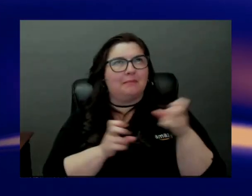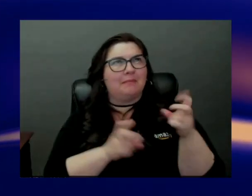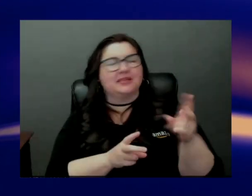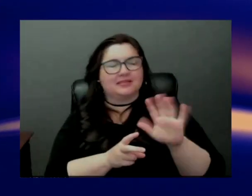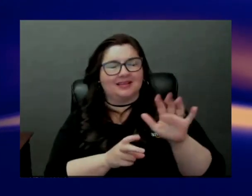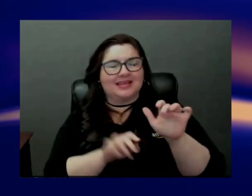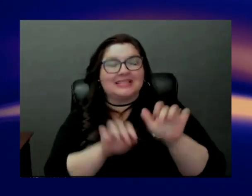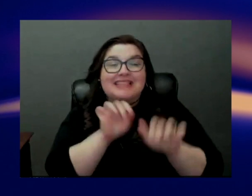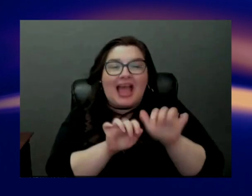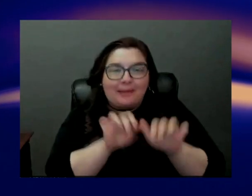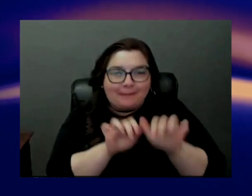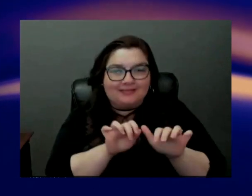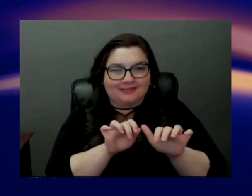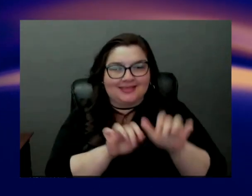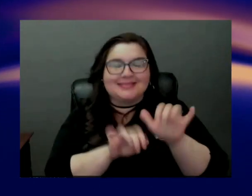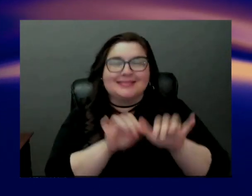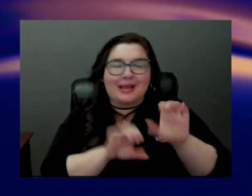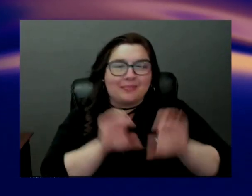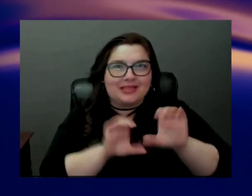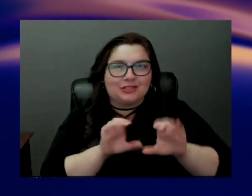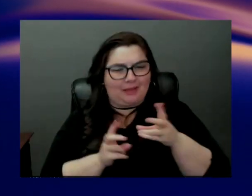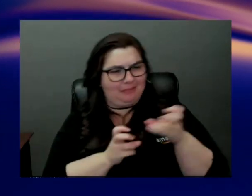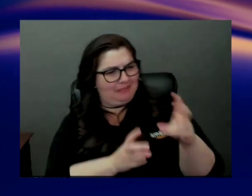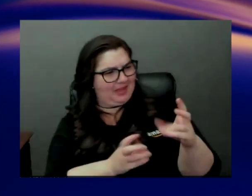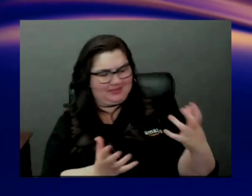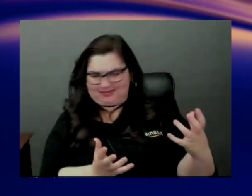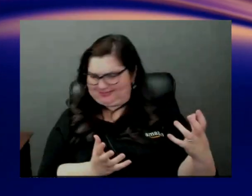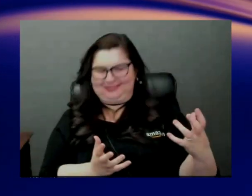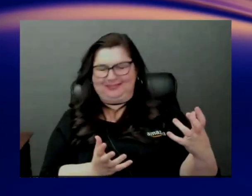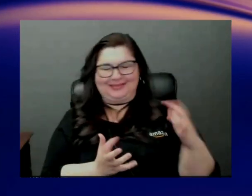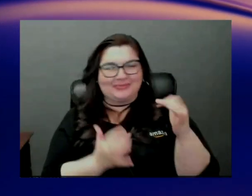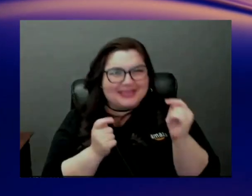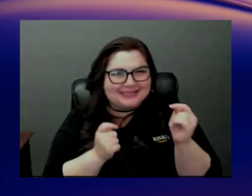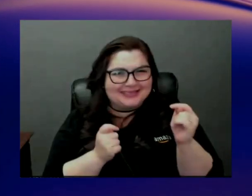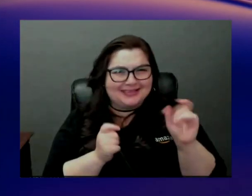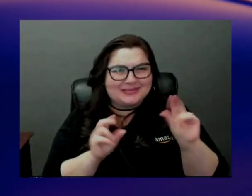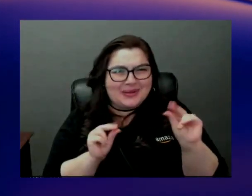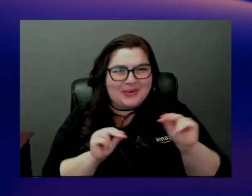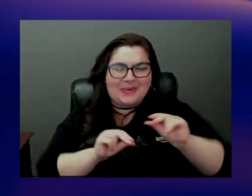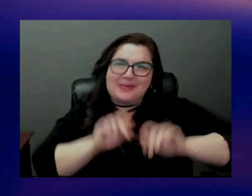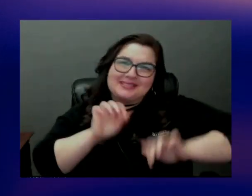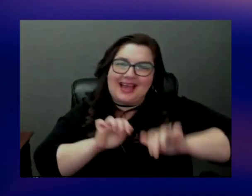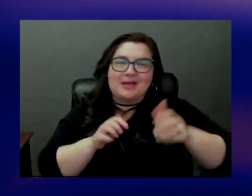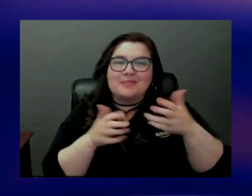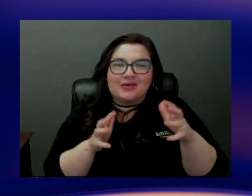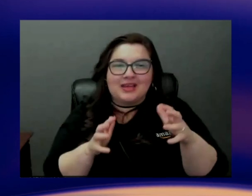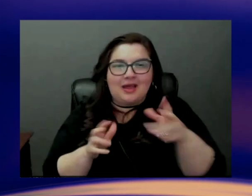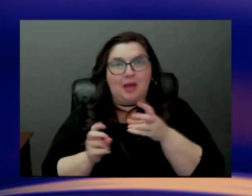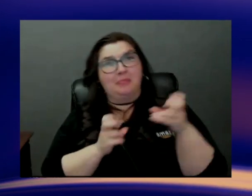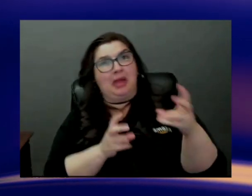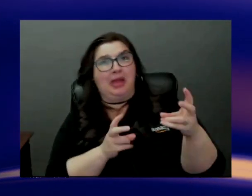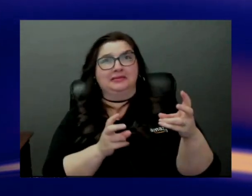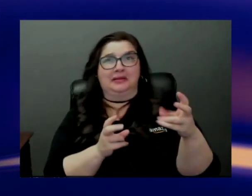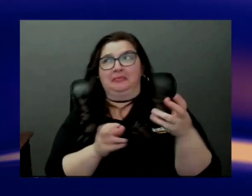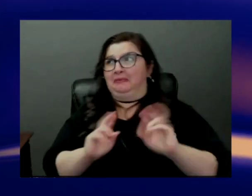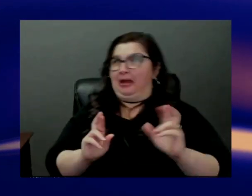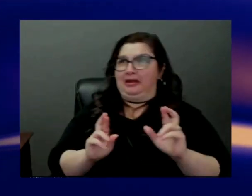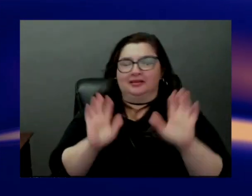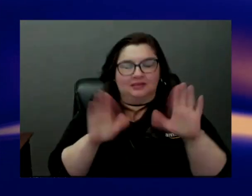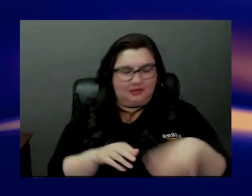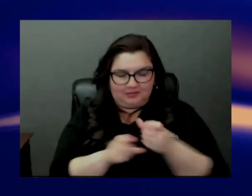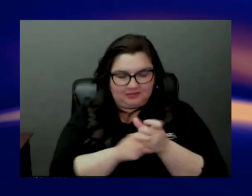away. So we can joke around with them, we can have fun. I like to engage the chat. Oh, by the way, we do have moderators in the chat. So if you have questions,